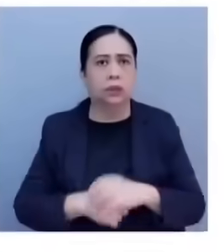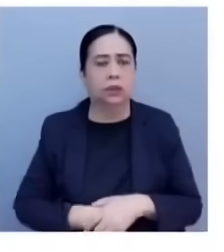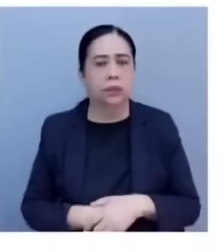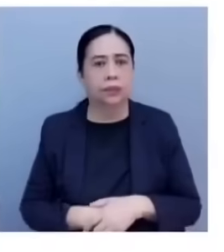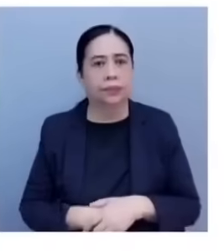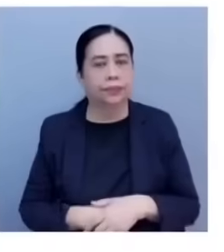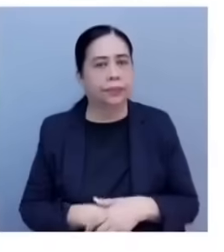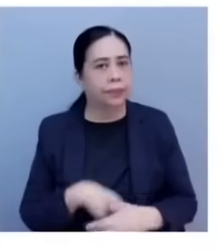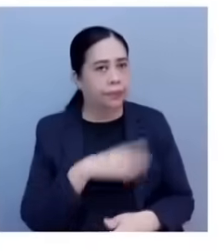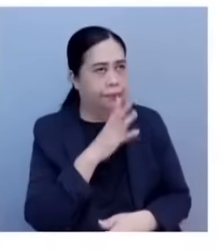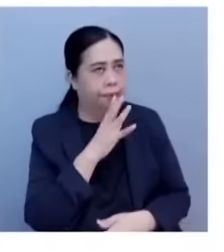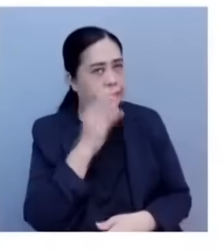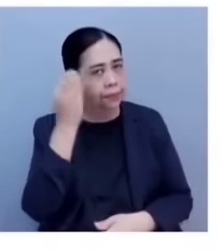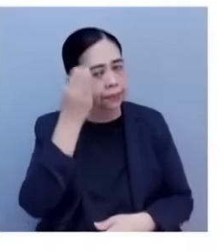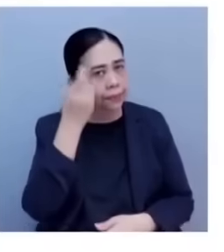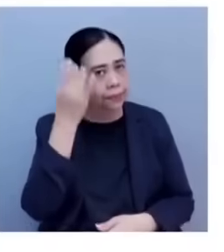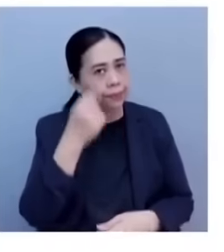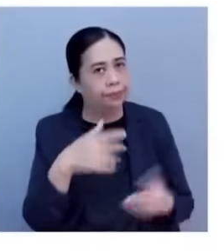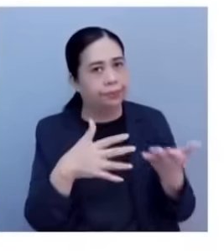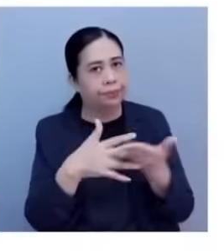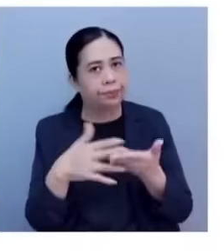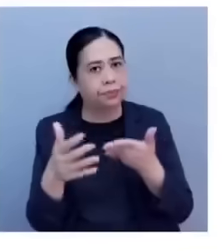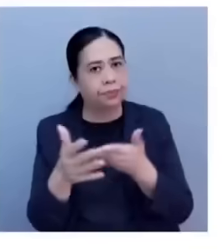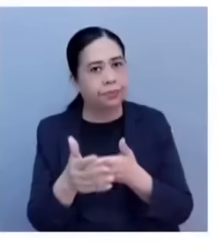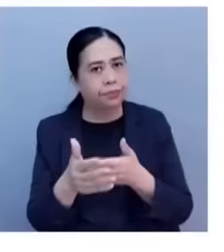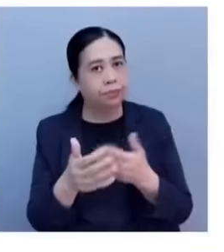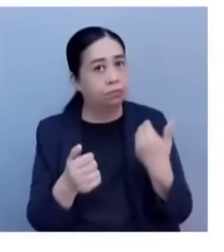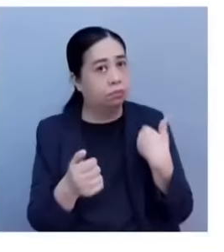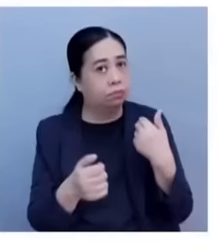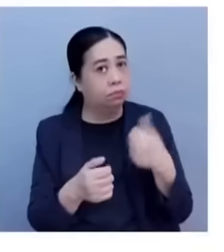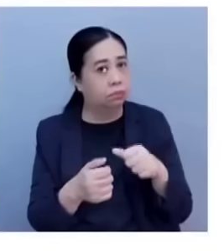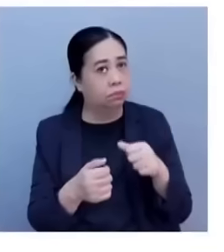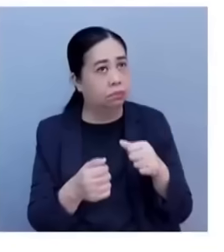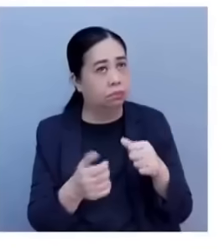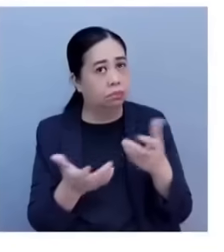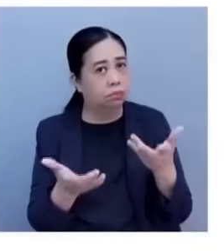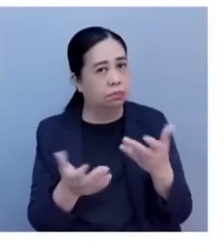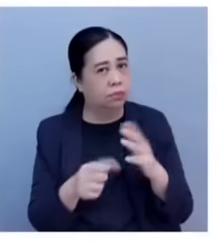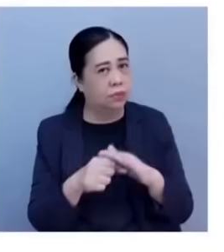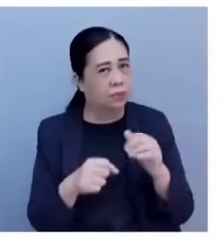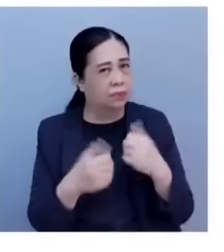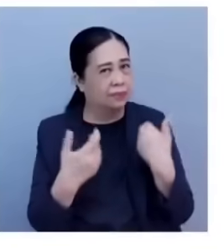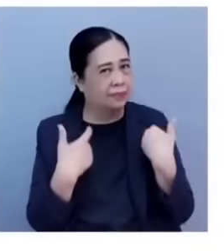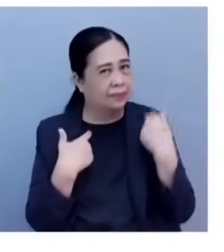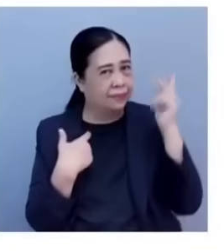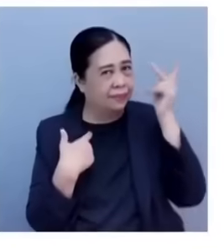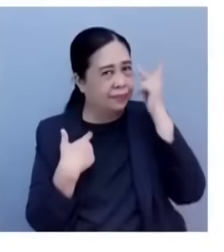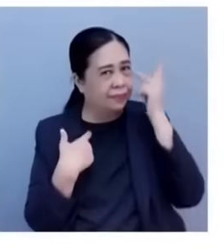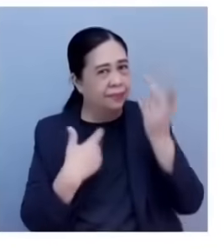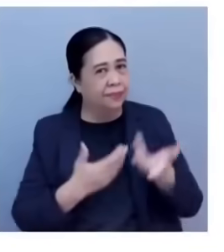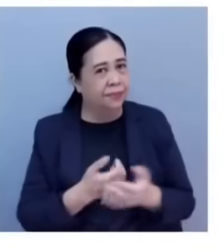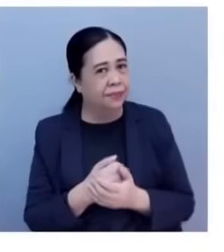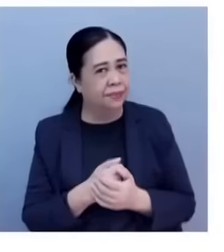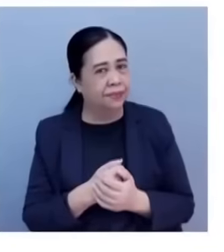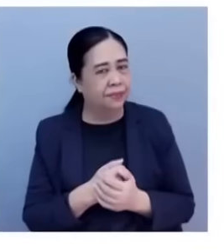were pondering on filing this petition, was there any space left for politics, Attorney Gutierrez?